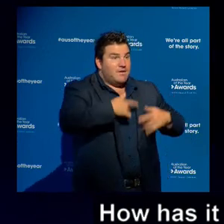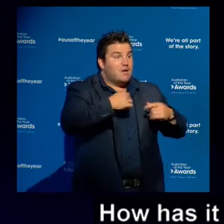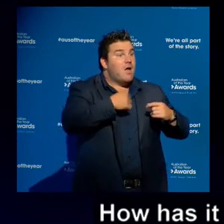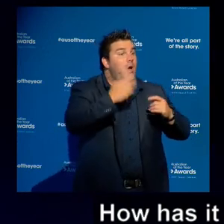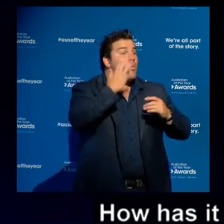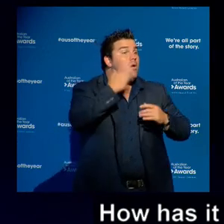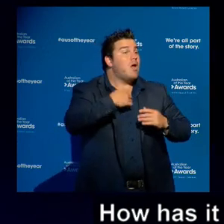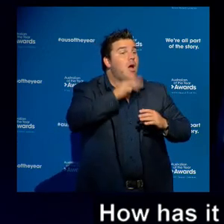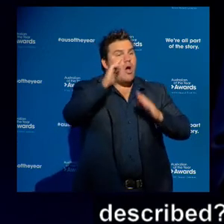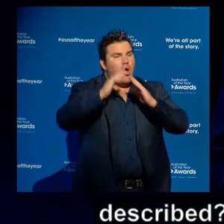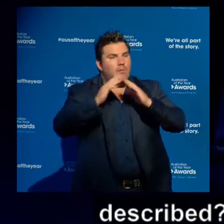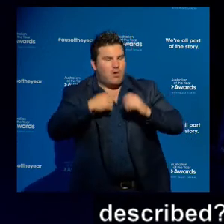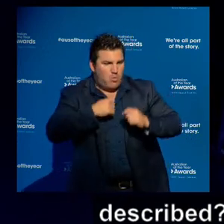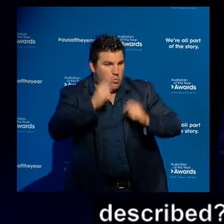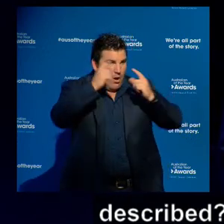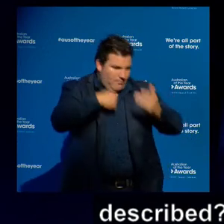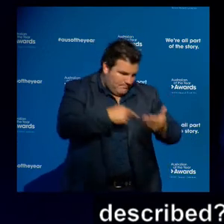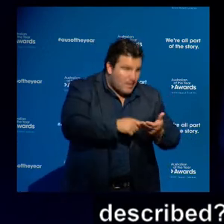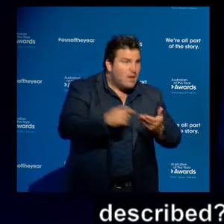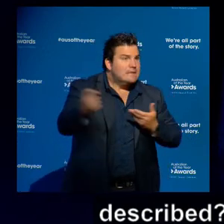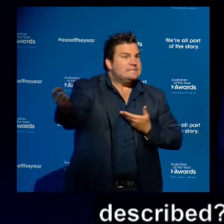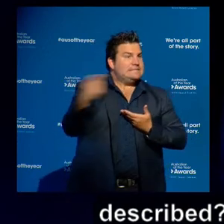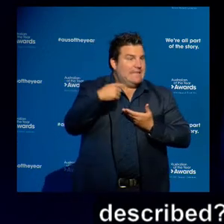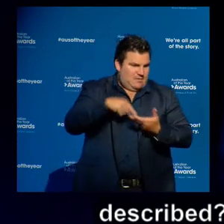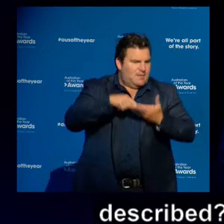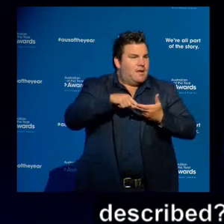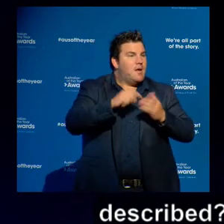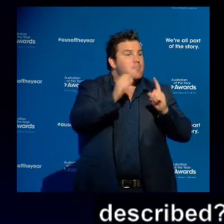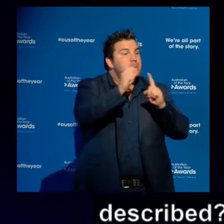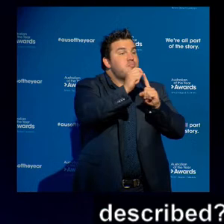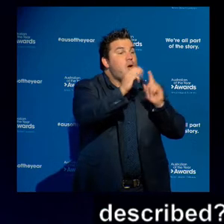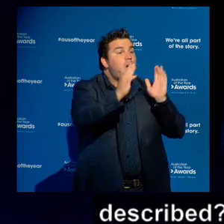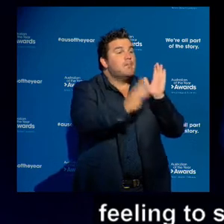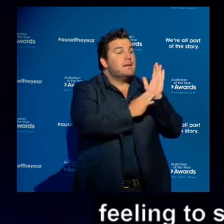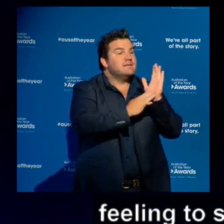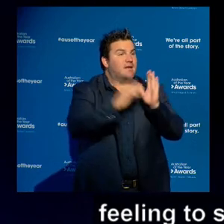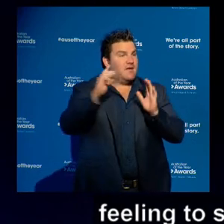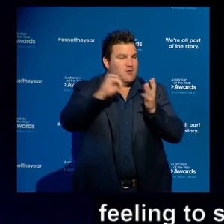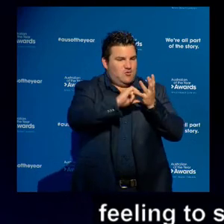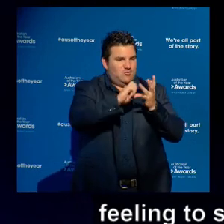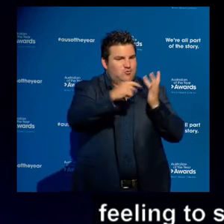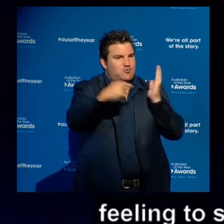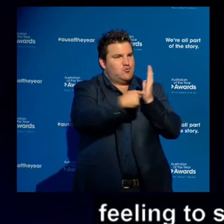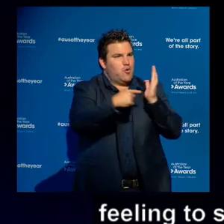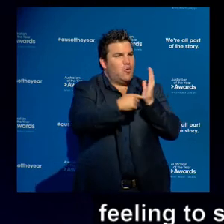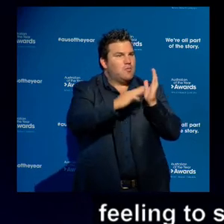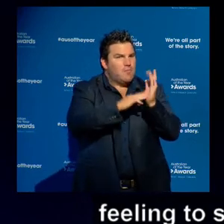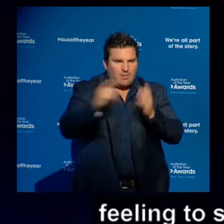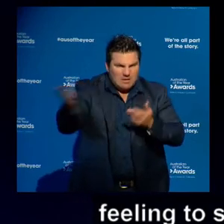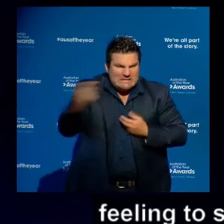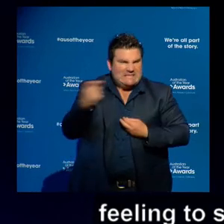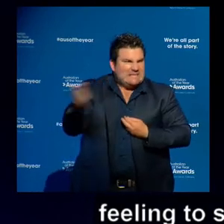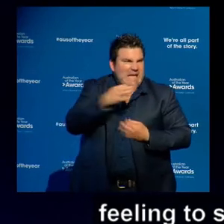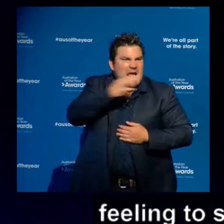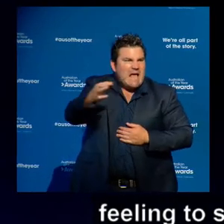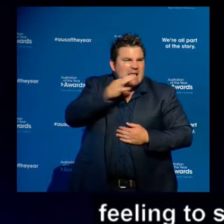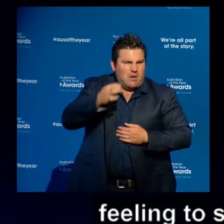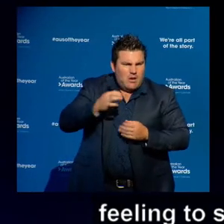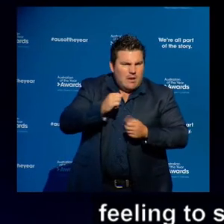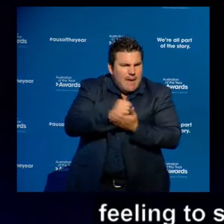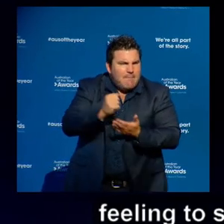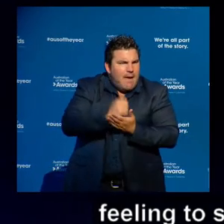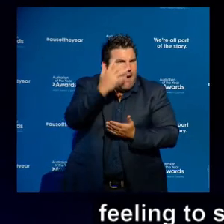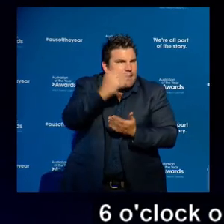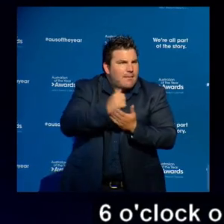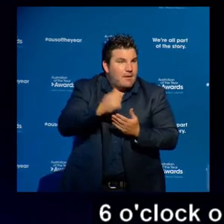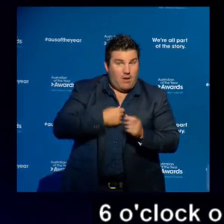and get a text from the Prime Minister at 6 o'clock in the morning with what are the latest numbers, and to be able to say